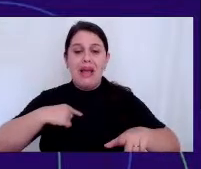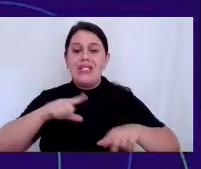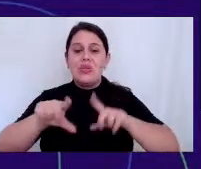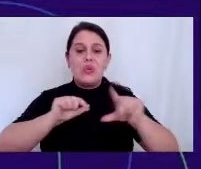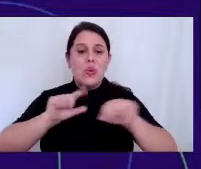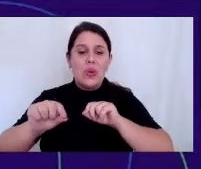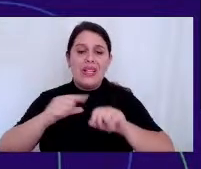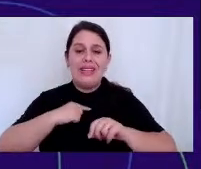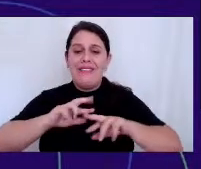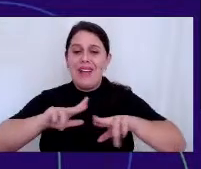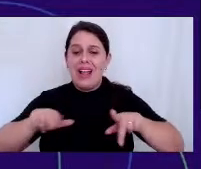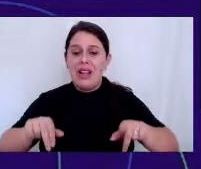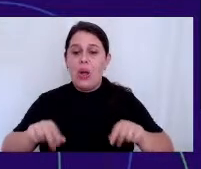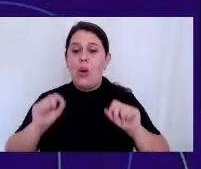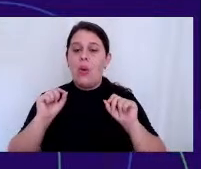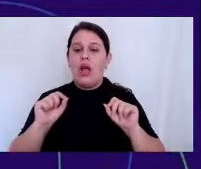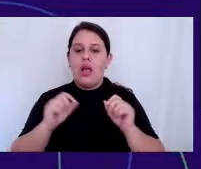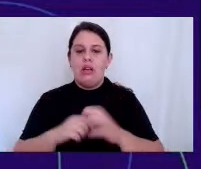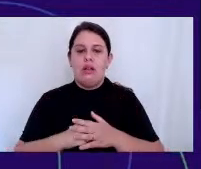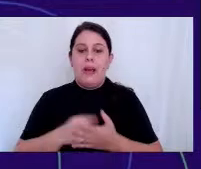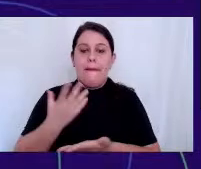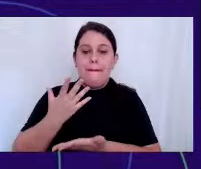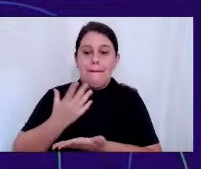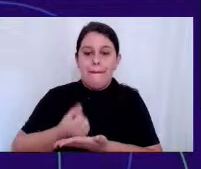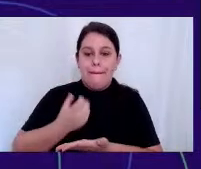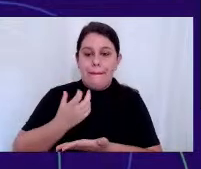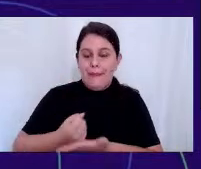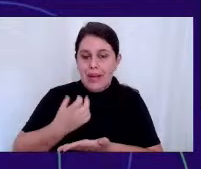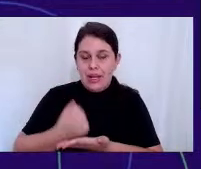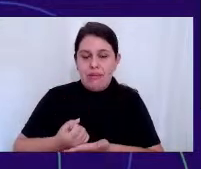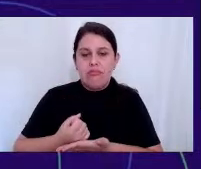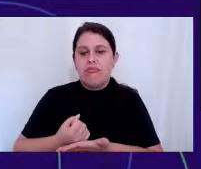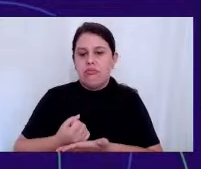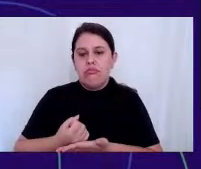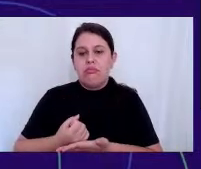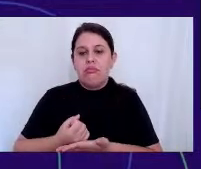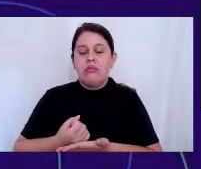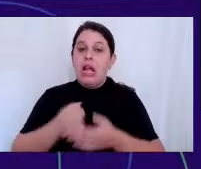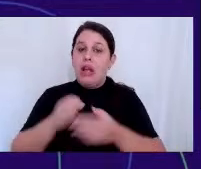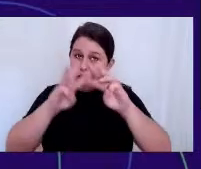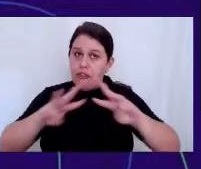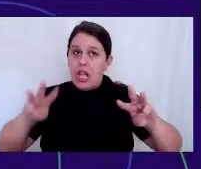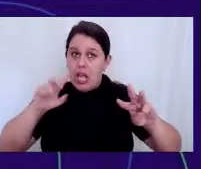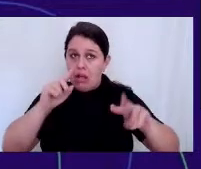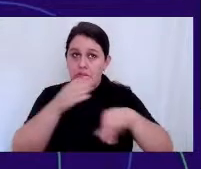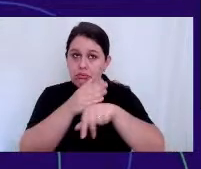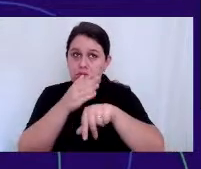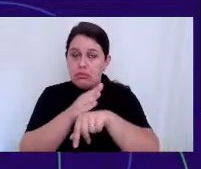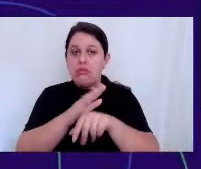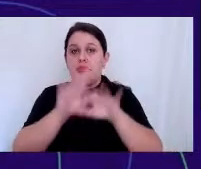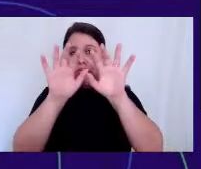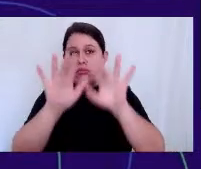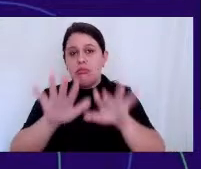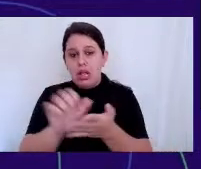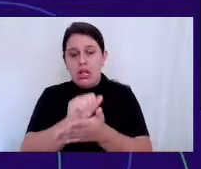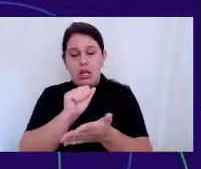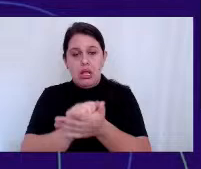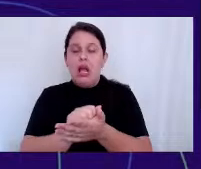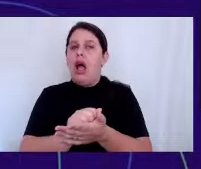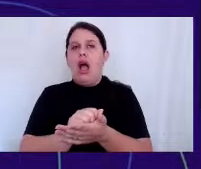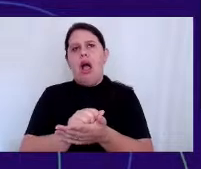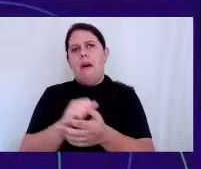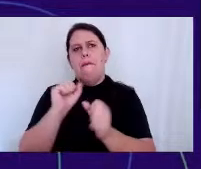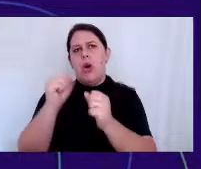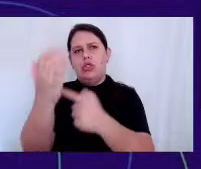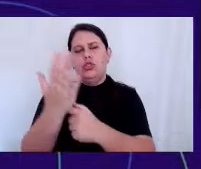downloading or going to a website and signing up for one that you think will work for you. I think it's also important for teachers